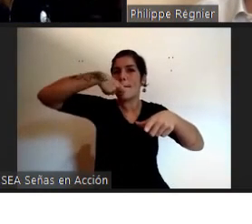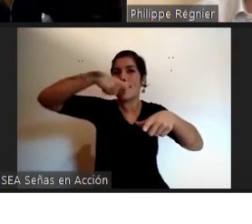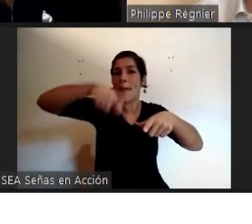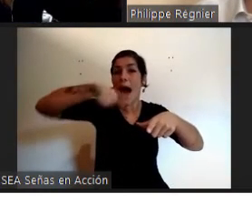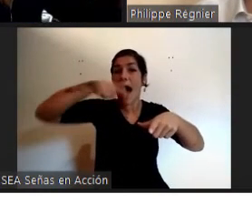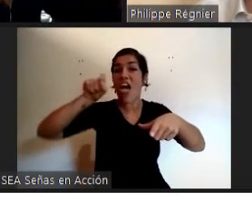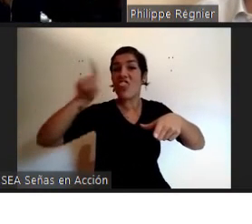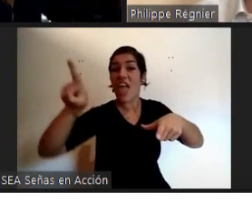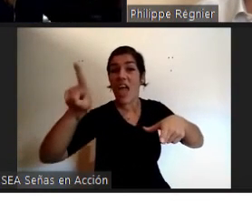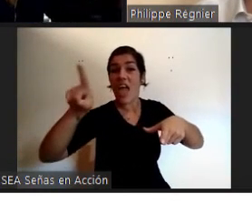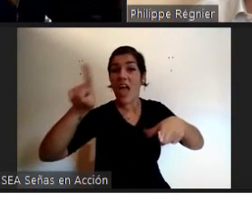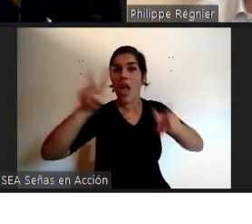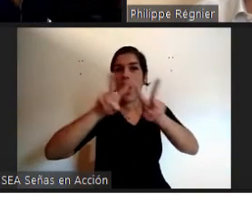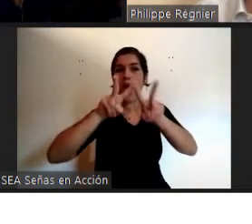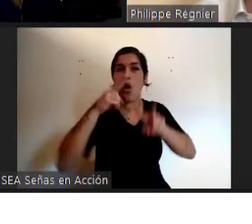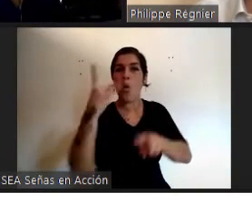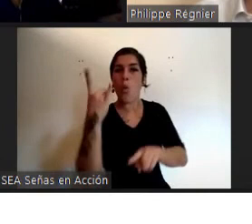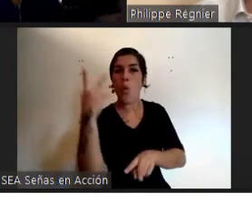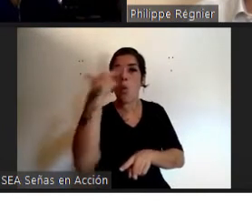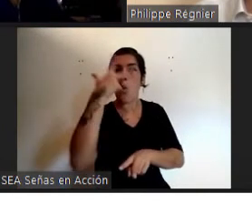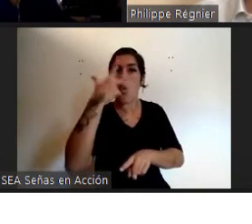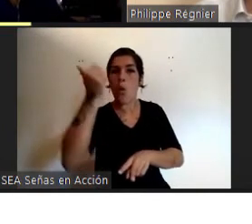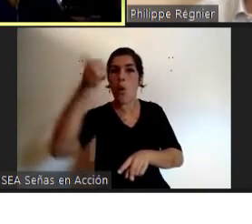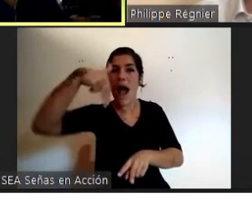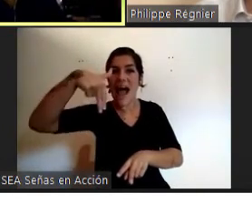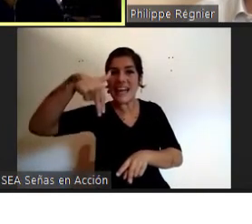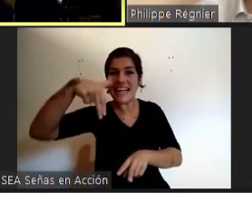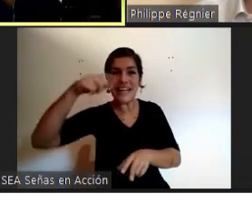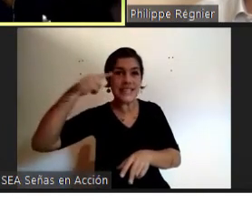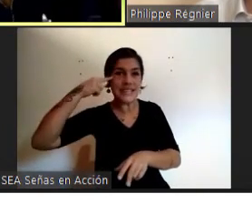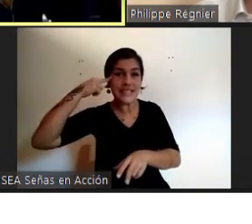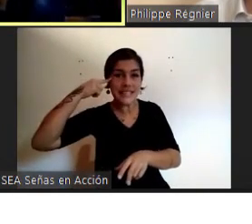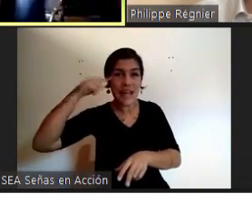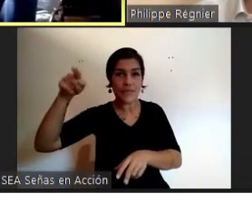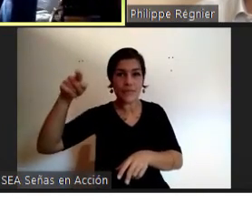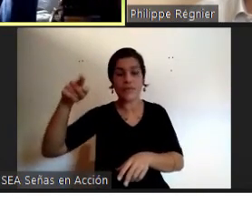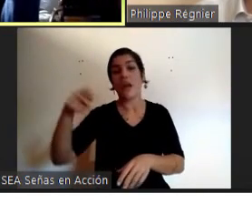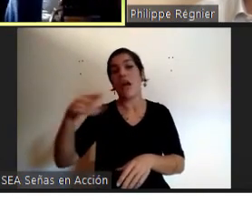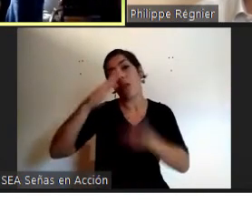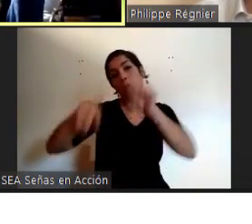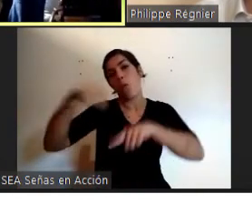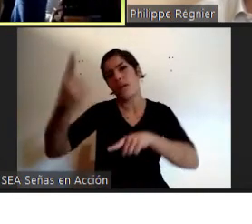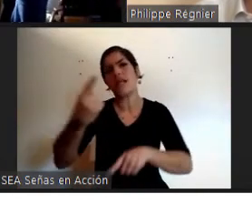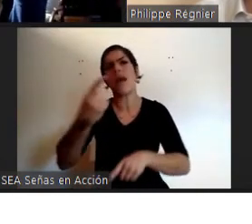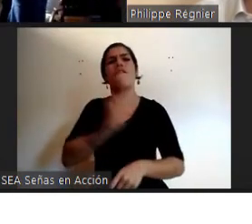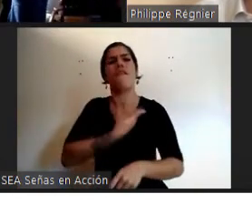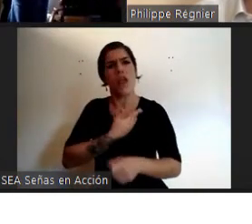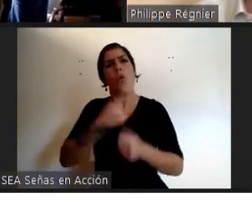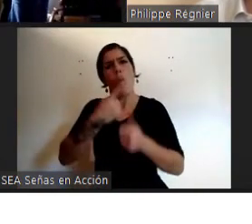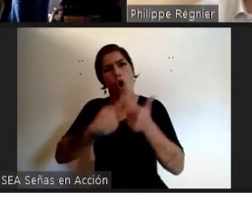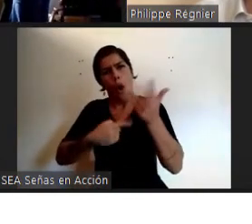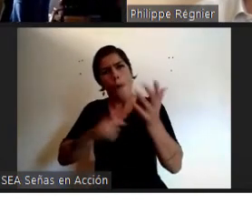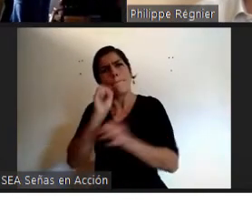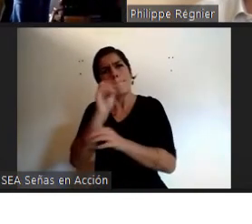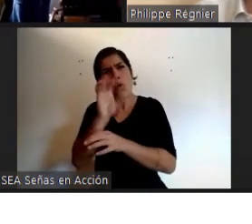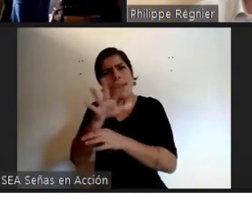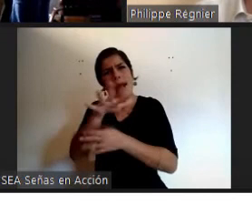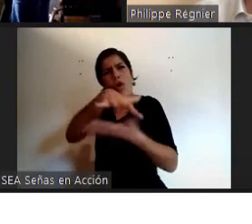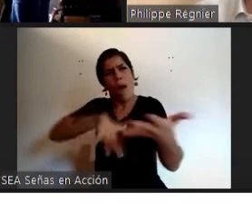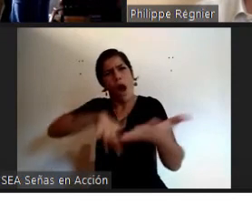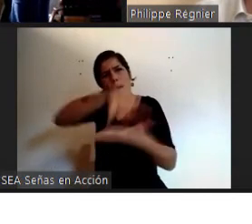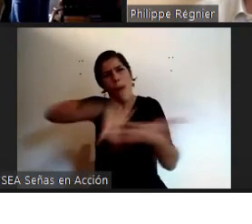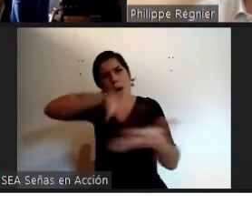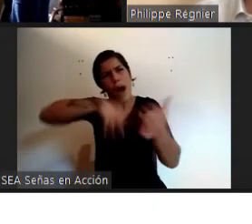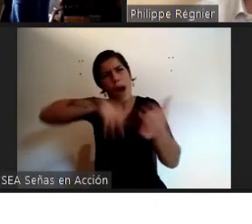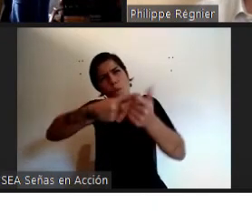by late March. In April, other publications came about, several blogs, newspapers, and